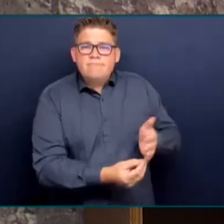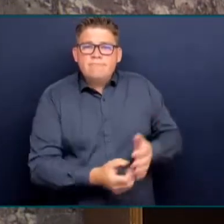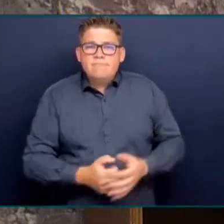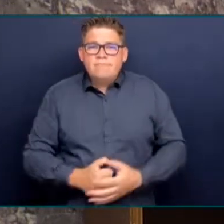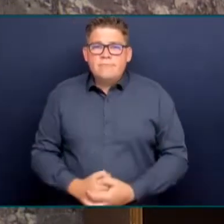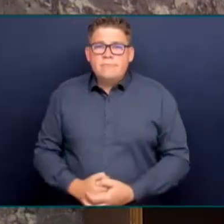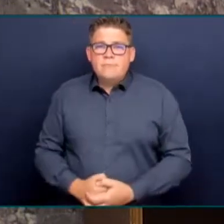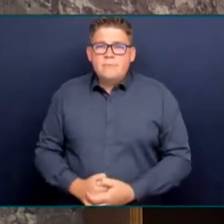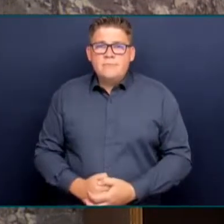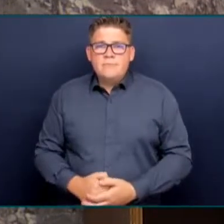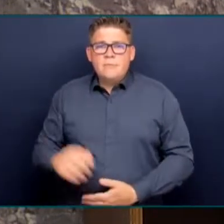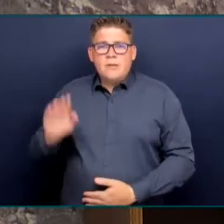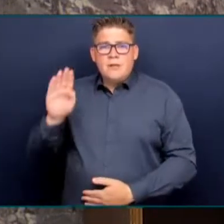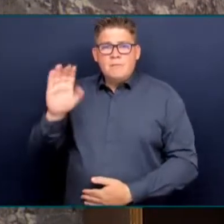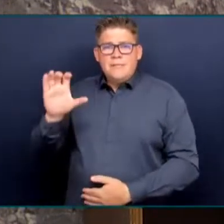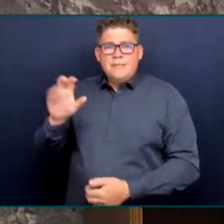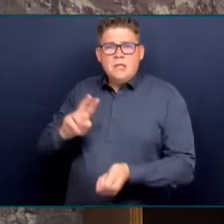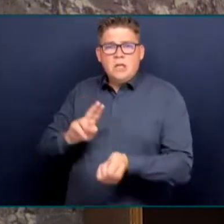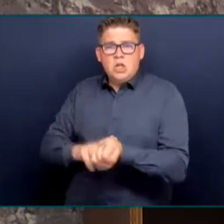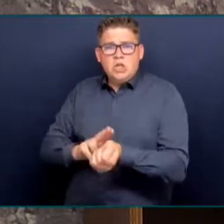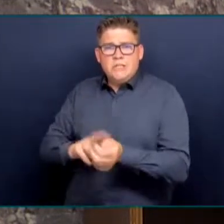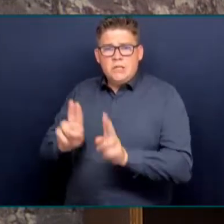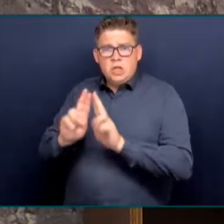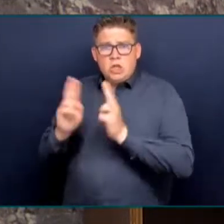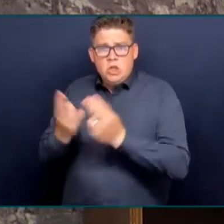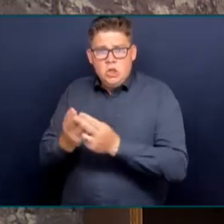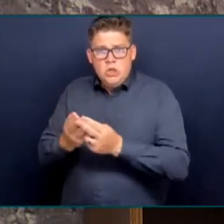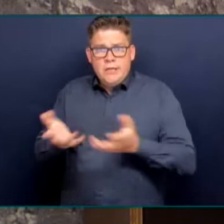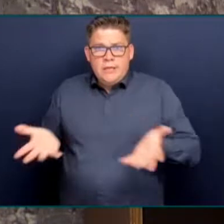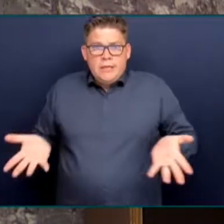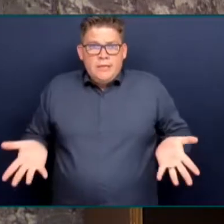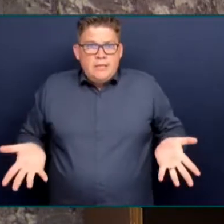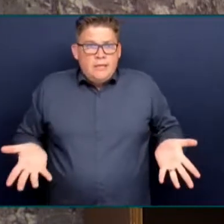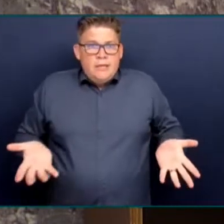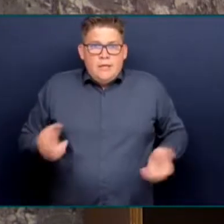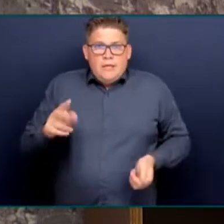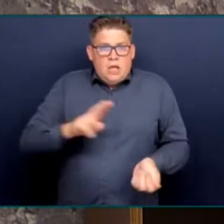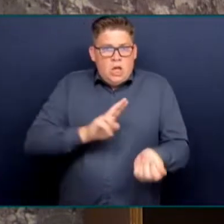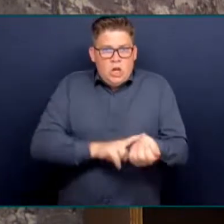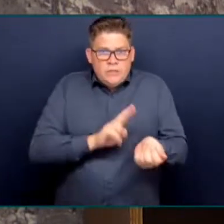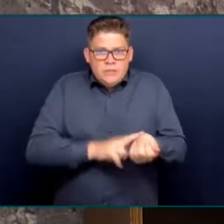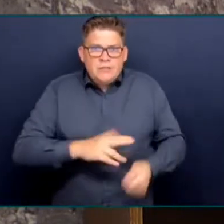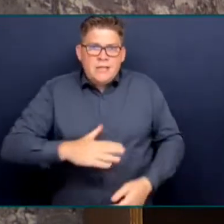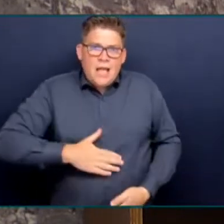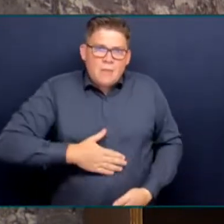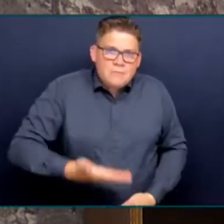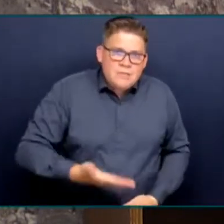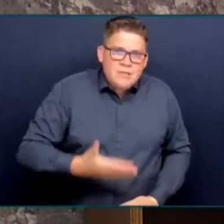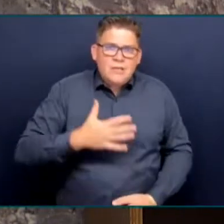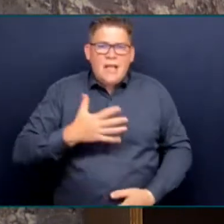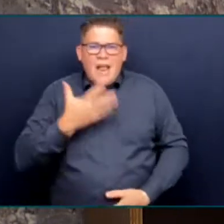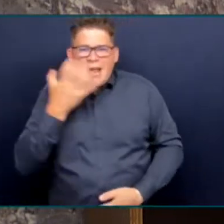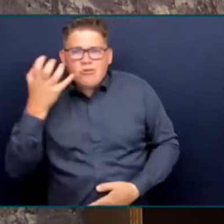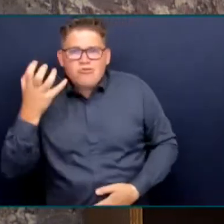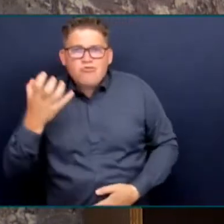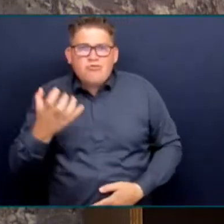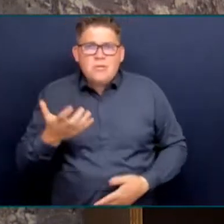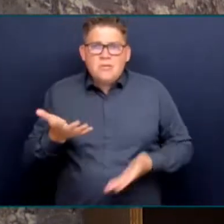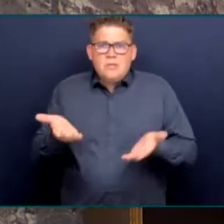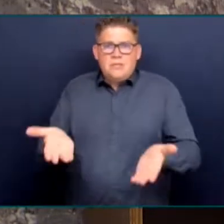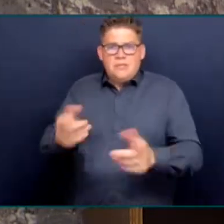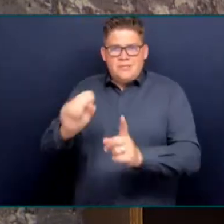upset. They're angry. They feel this is something that absolutely could have and should have been